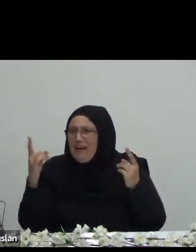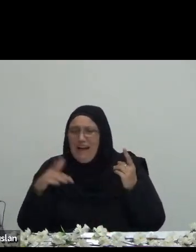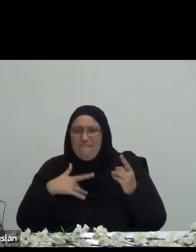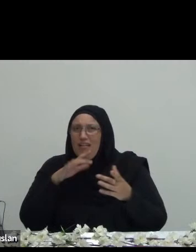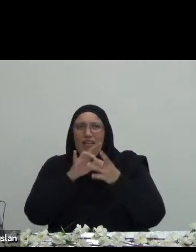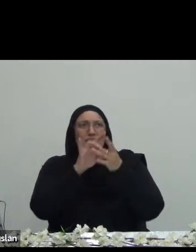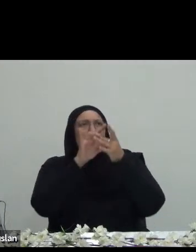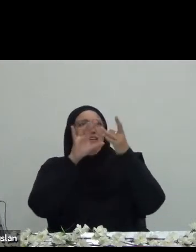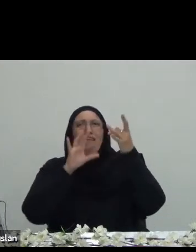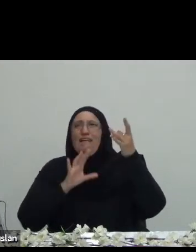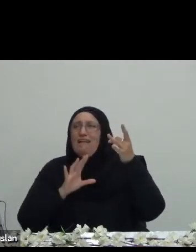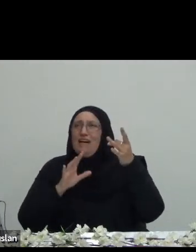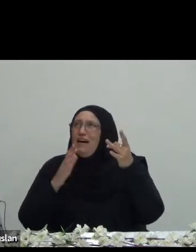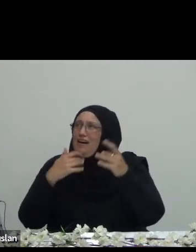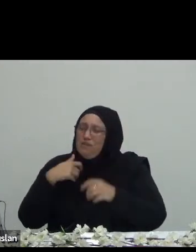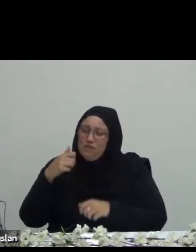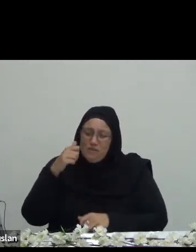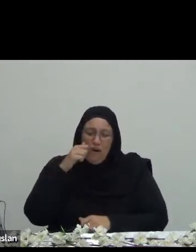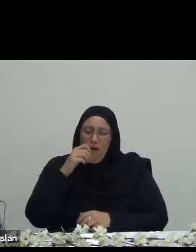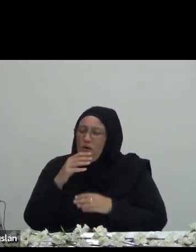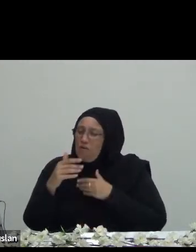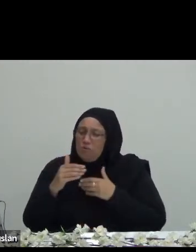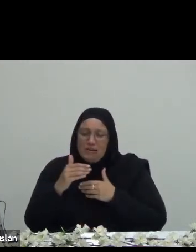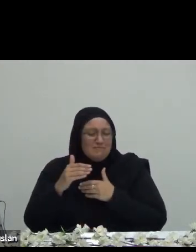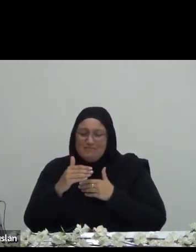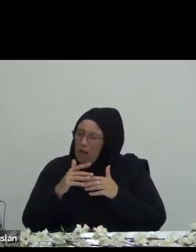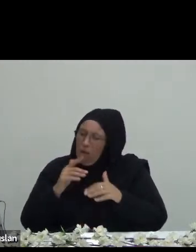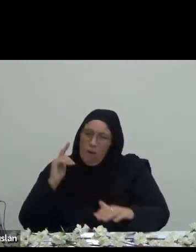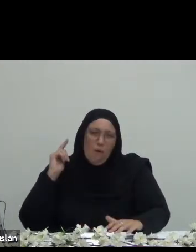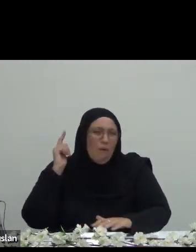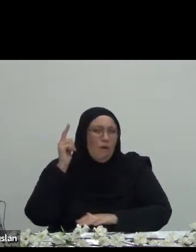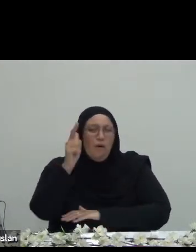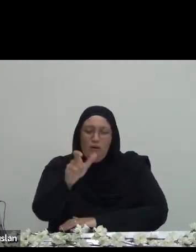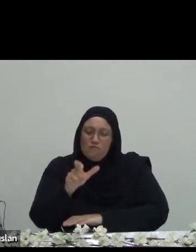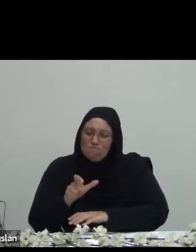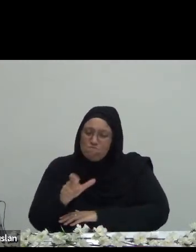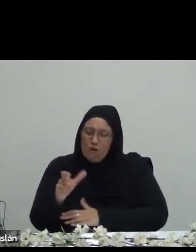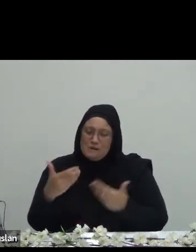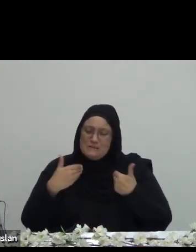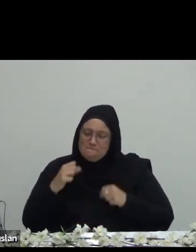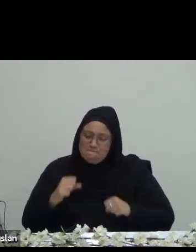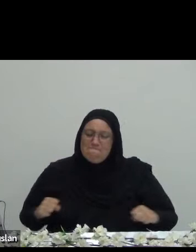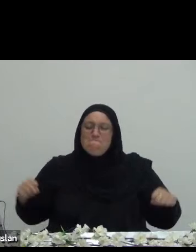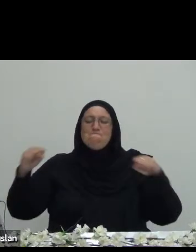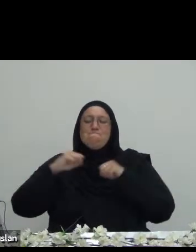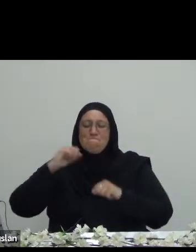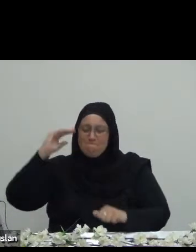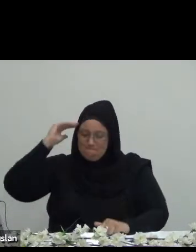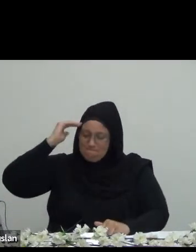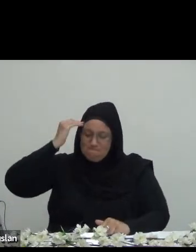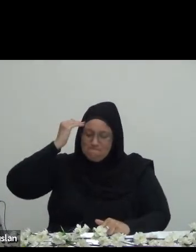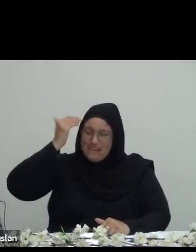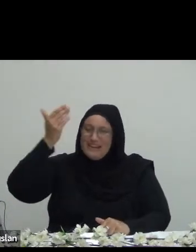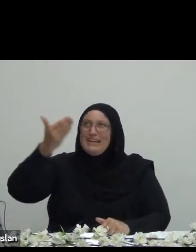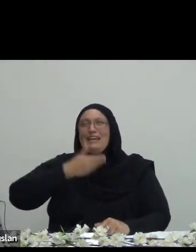the road is long. Make me strong.